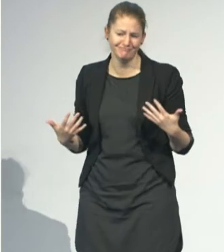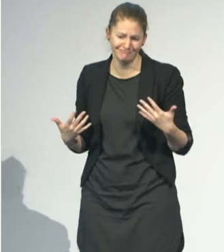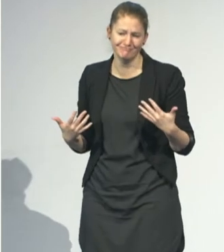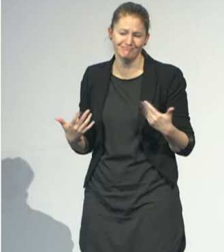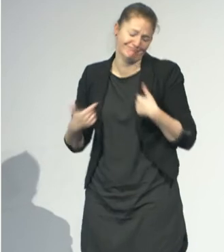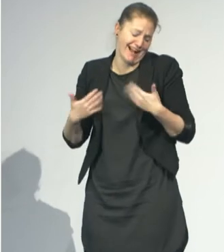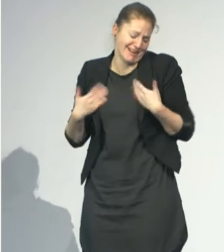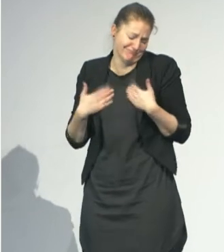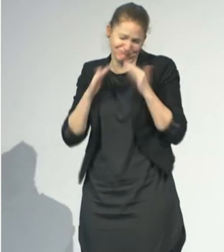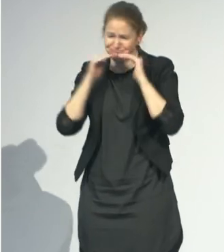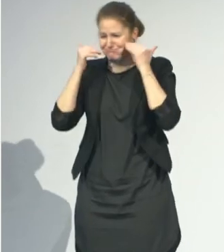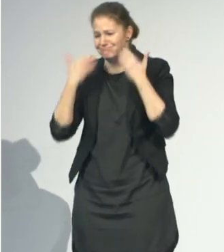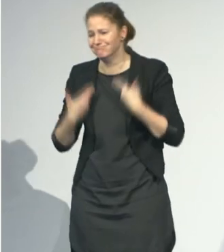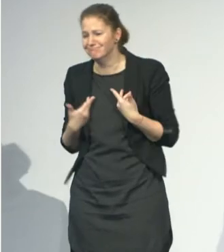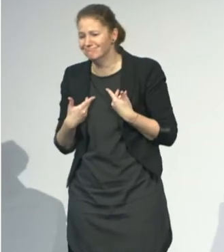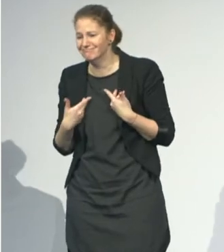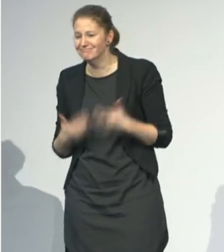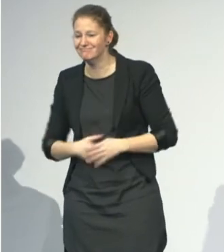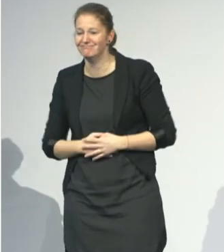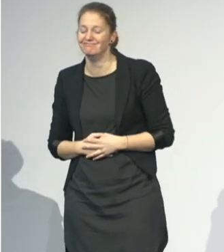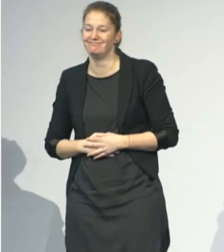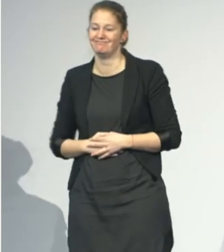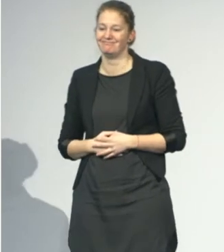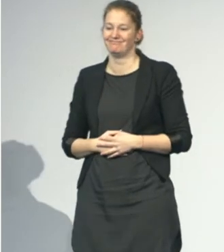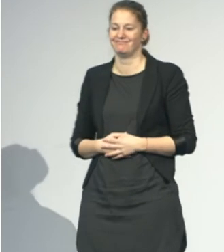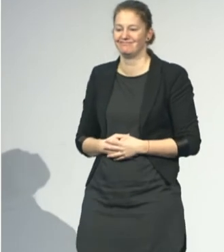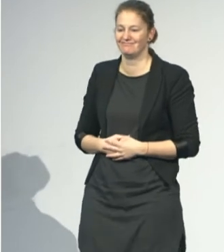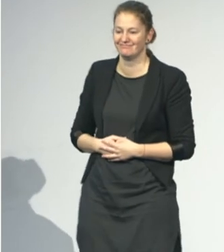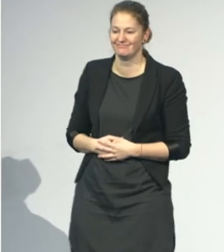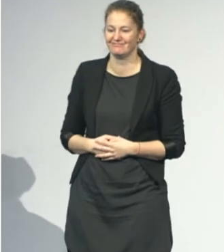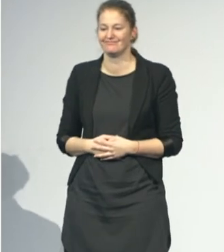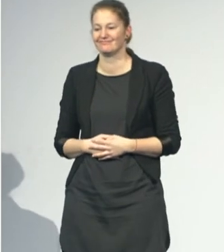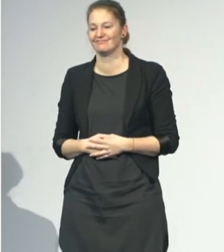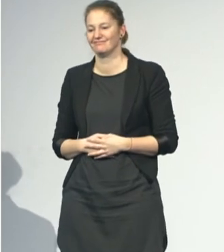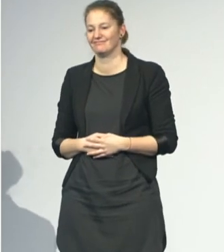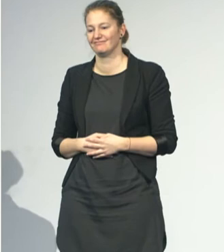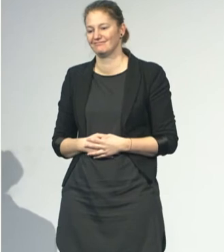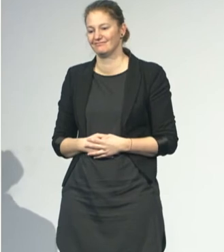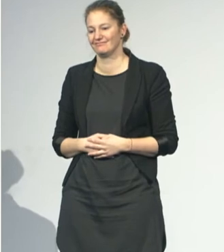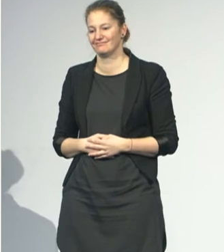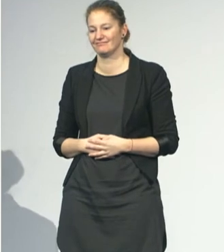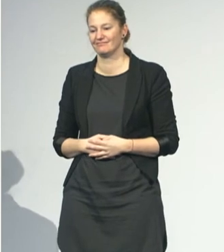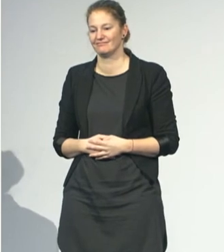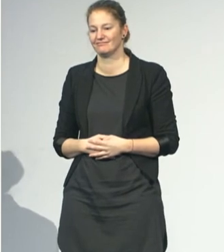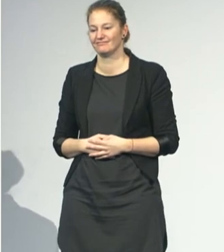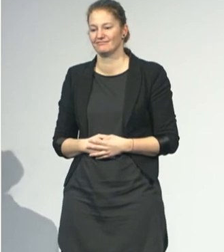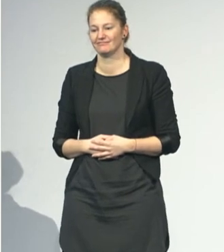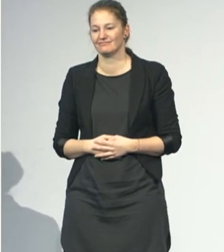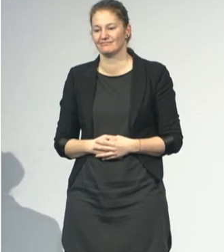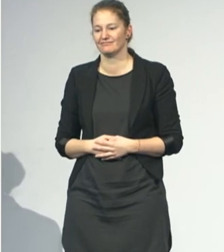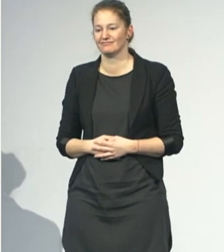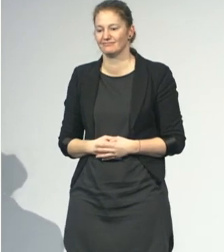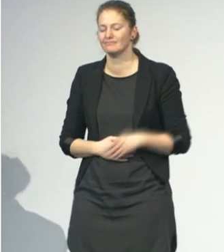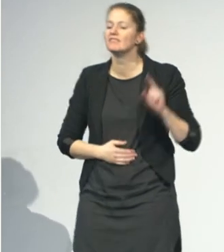was inclusive inclusive finance for education for